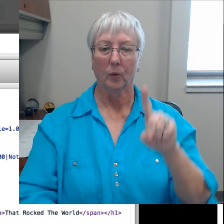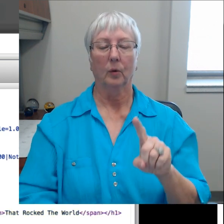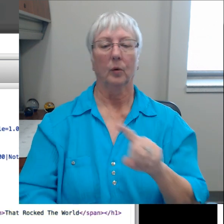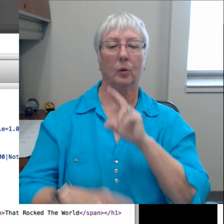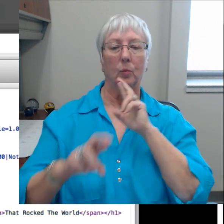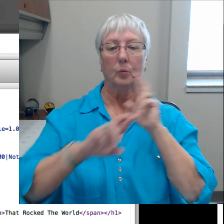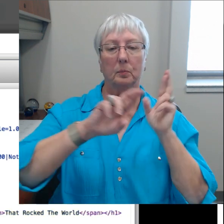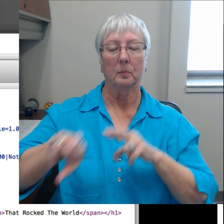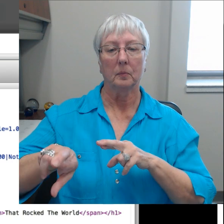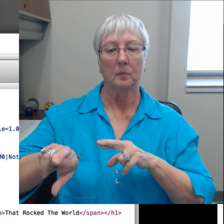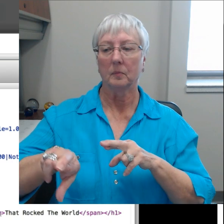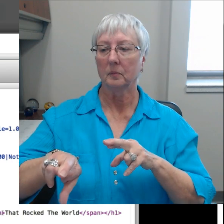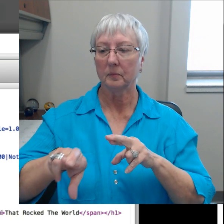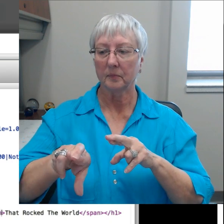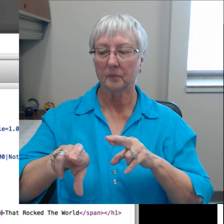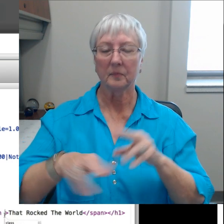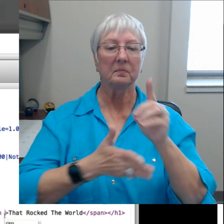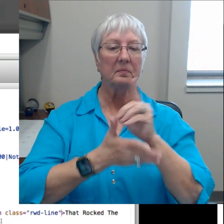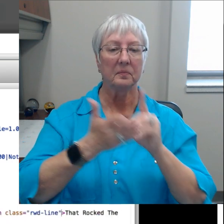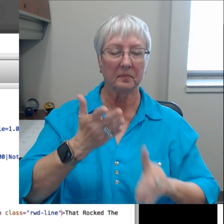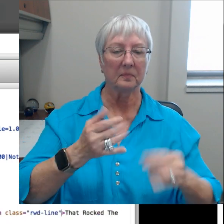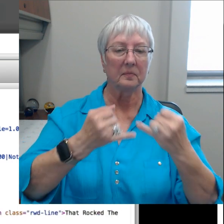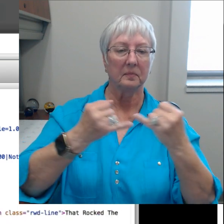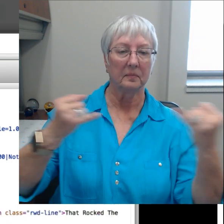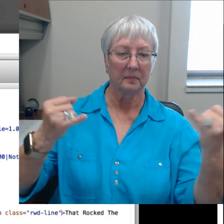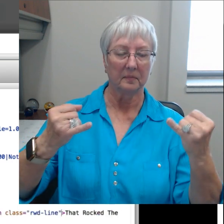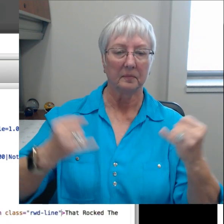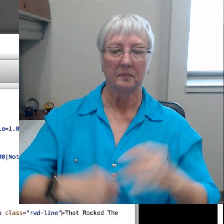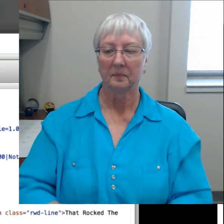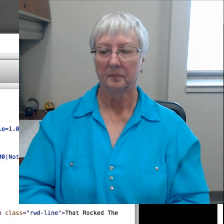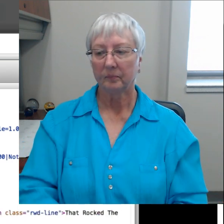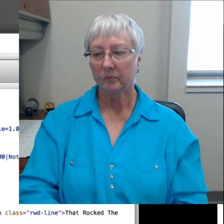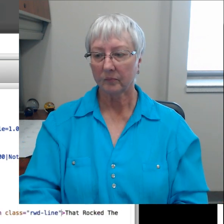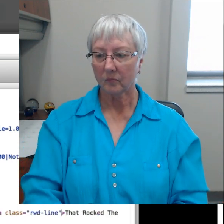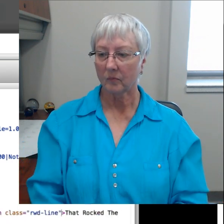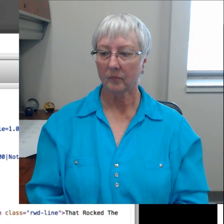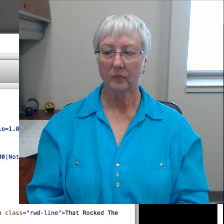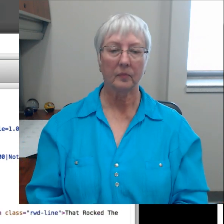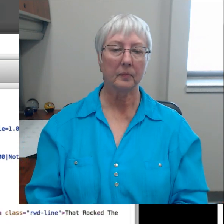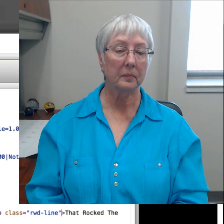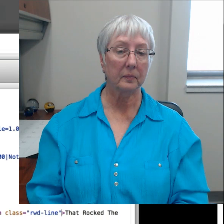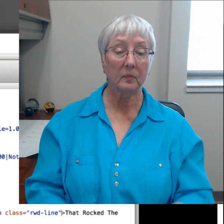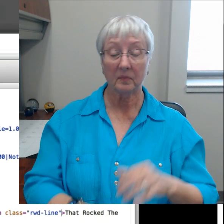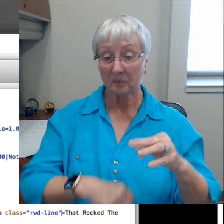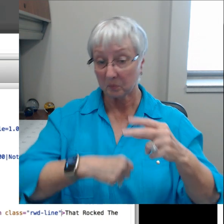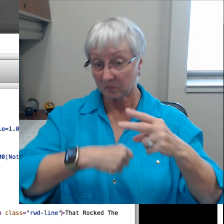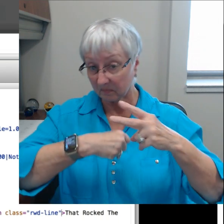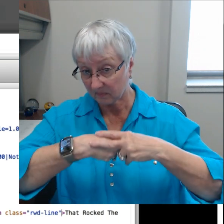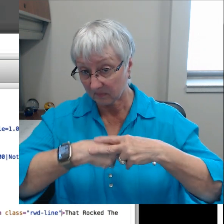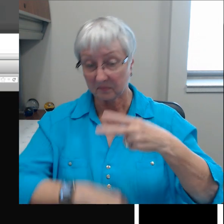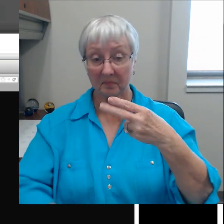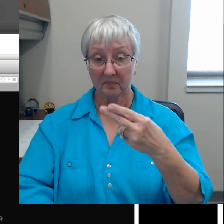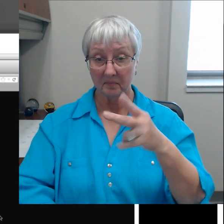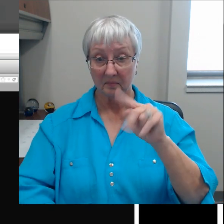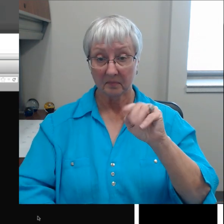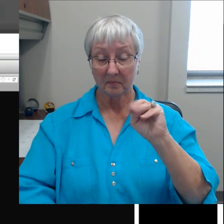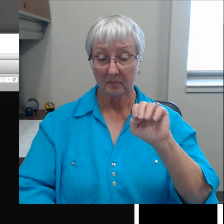line. And we'll add this to our second span as well. If we save our HTML and preview this in our browser